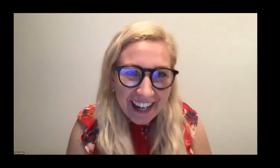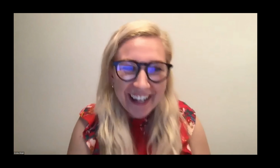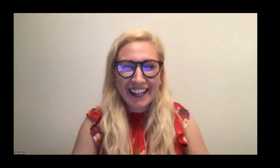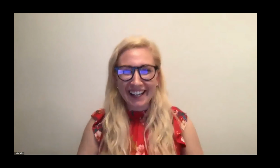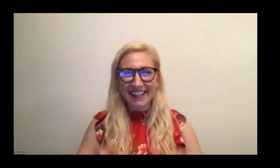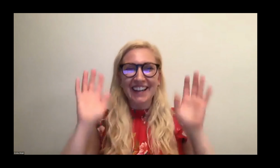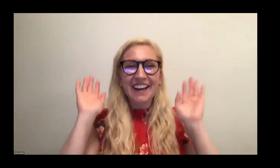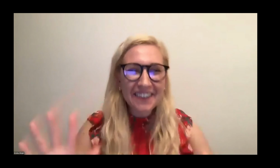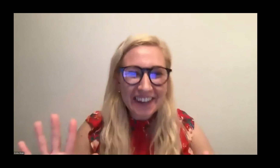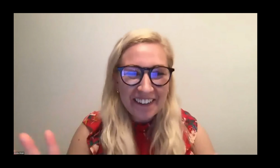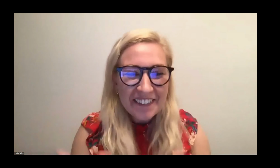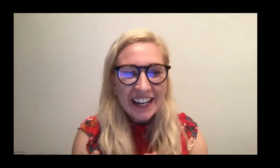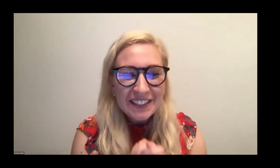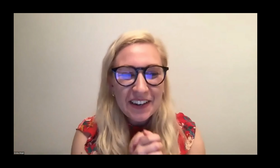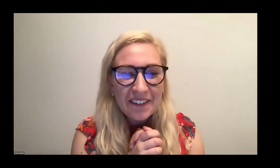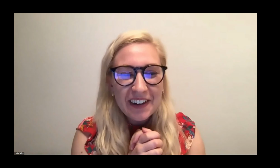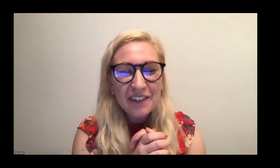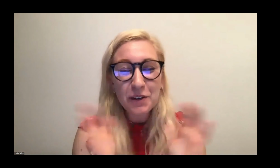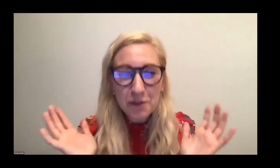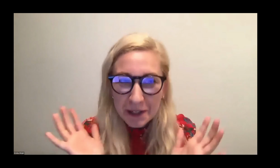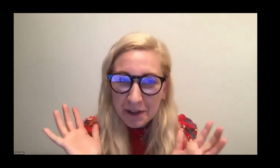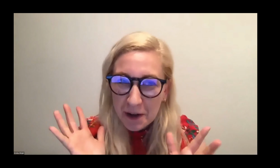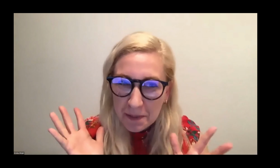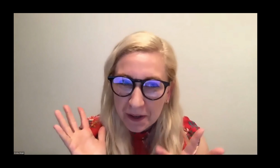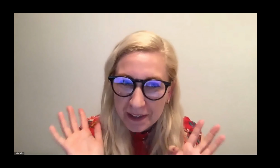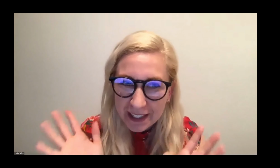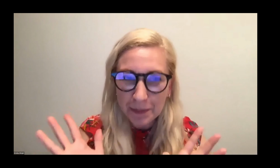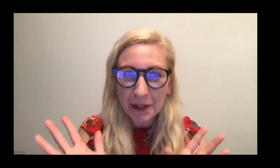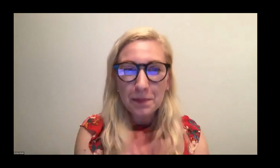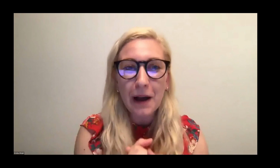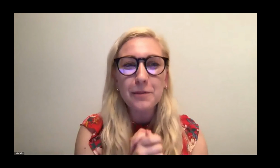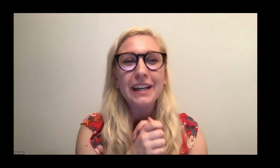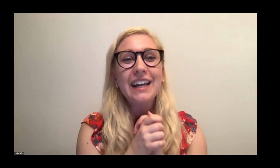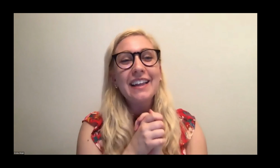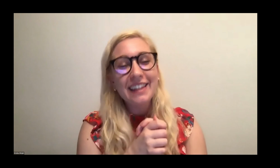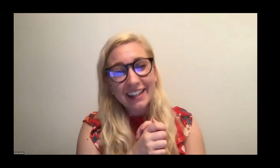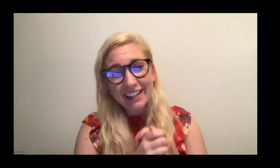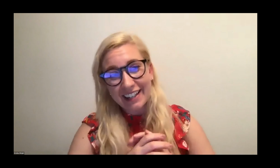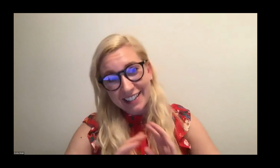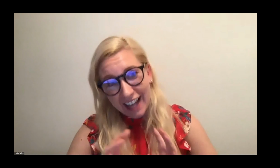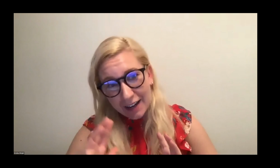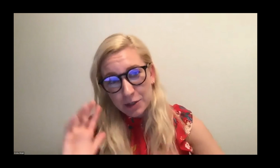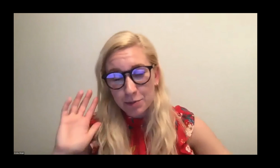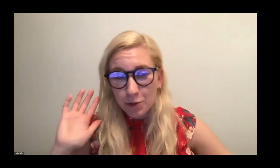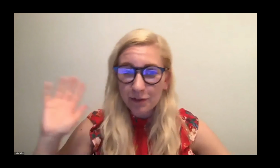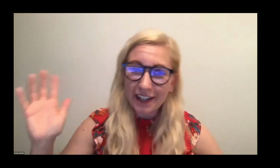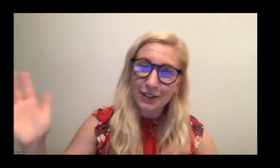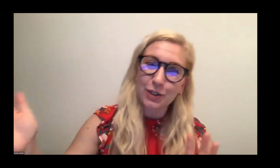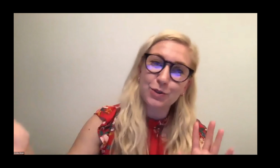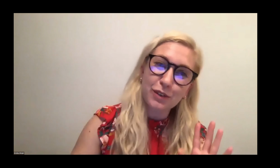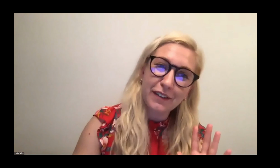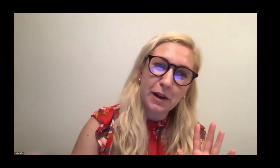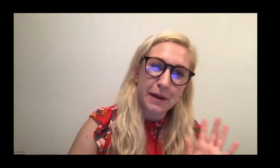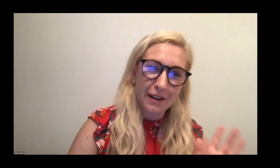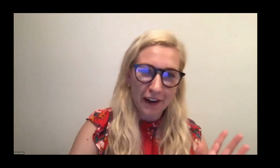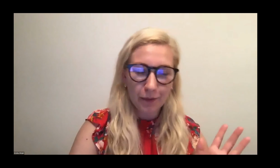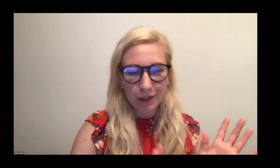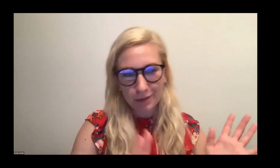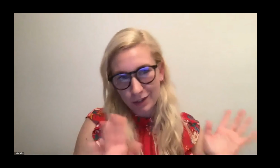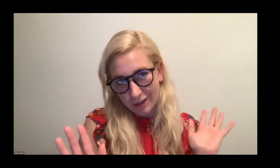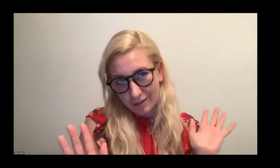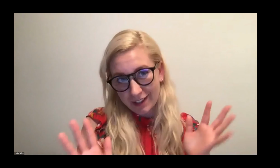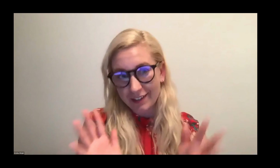nice. Okay. So if you're familiar with our program at this point, you're probably thinking that it's time to move into trivia, but